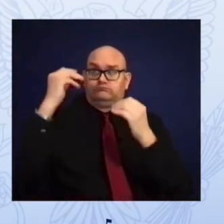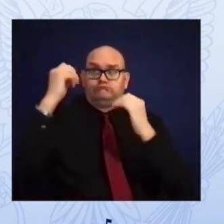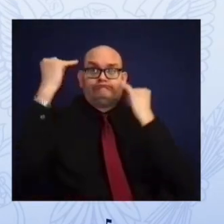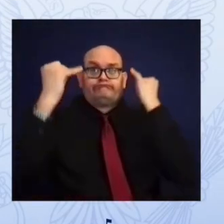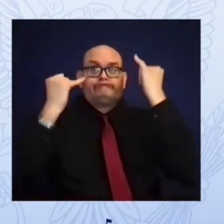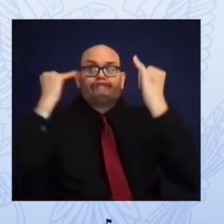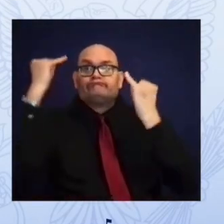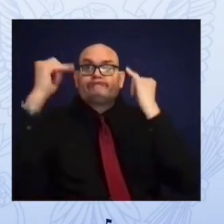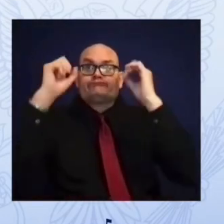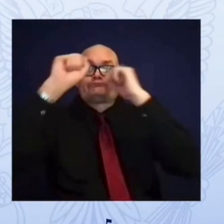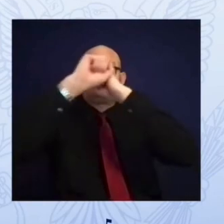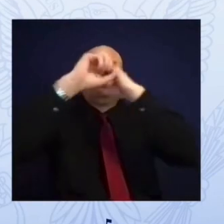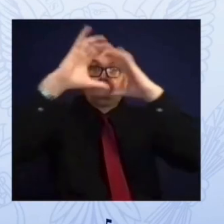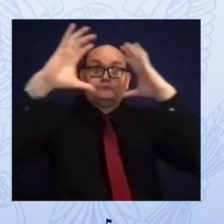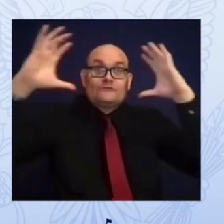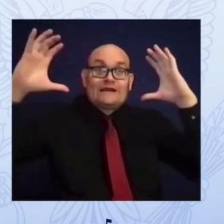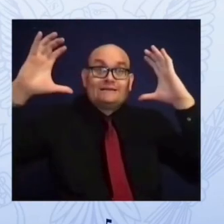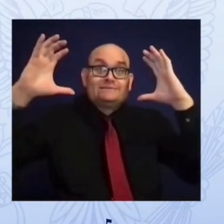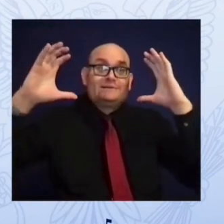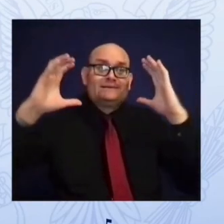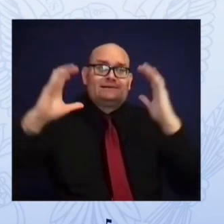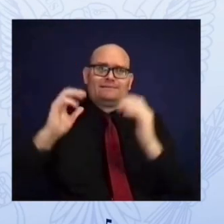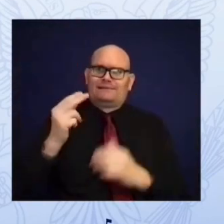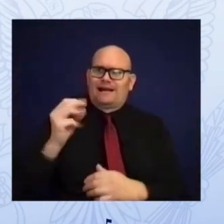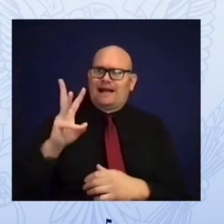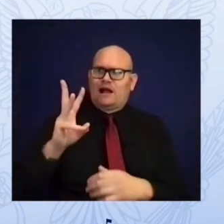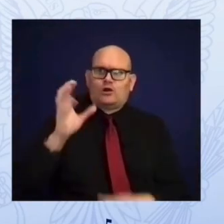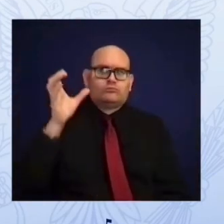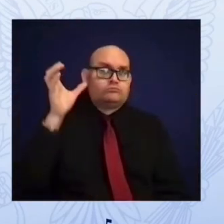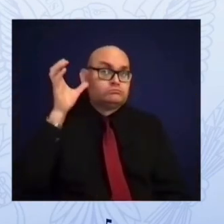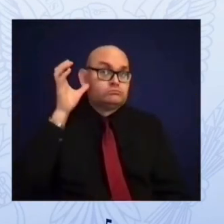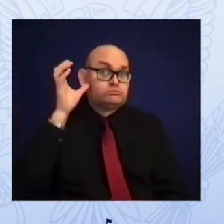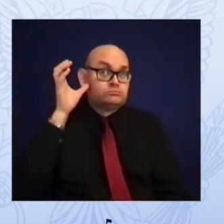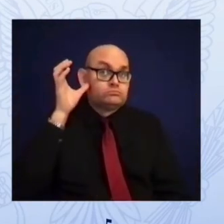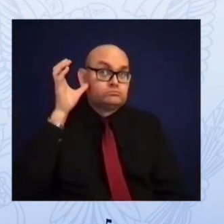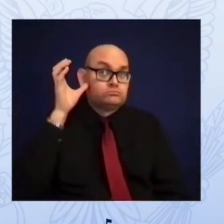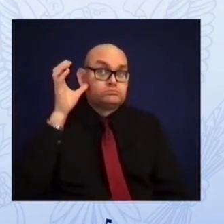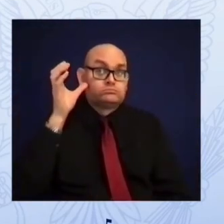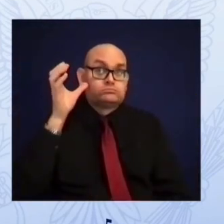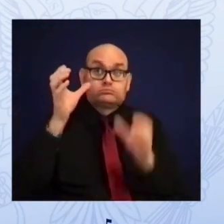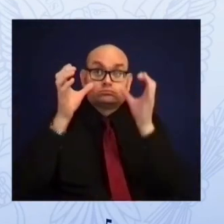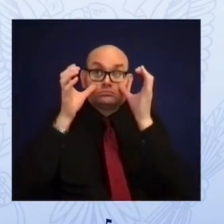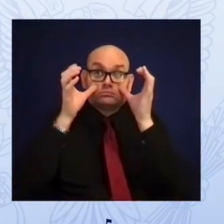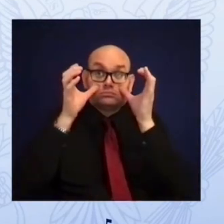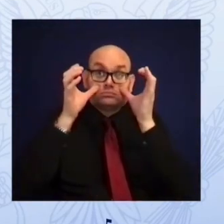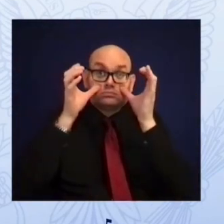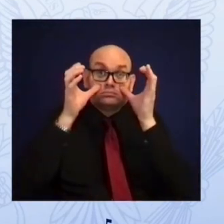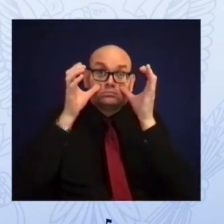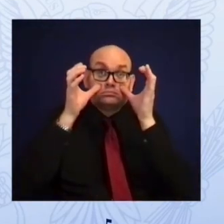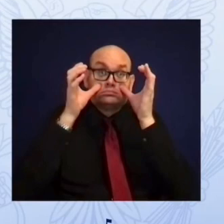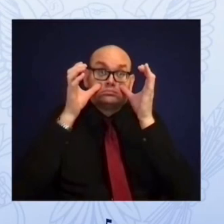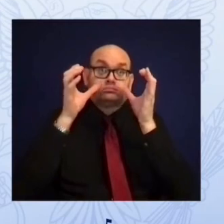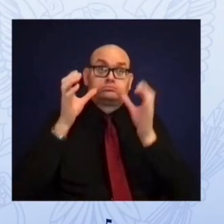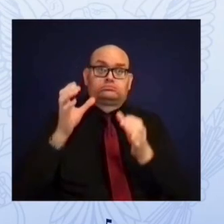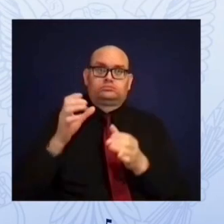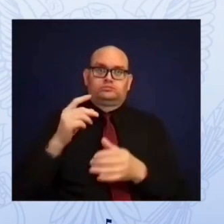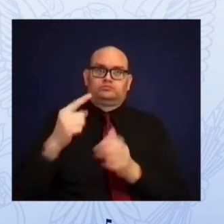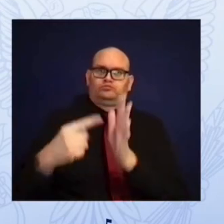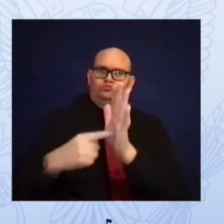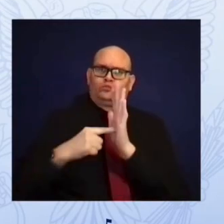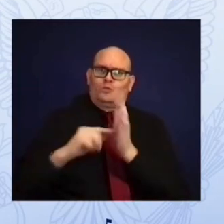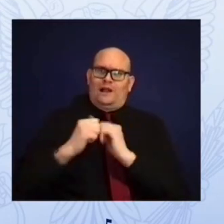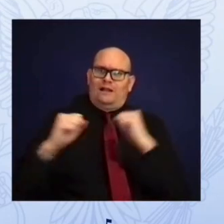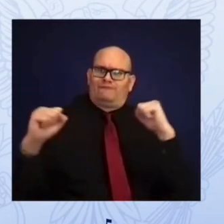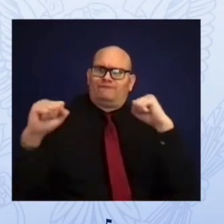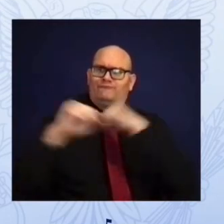to fight for what we believe in and ask us to take a moment to stop and appreciate